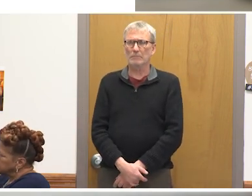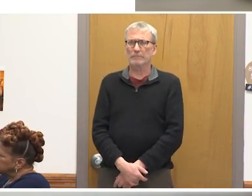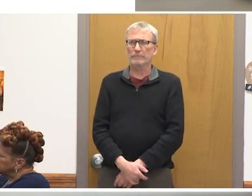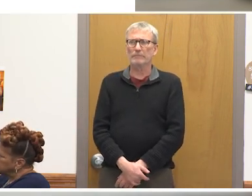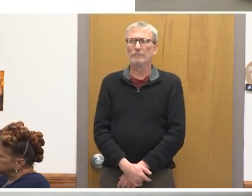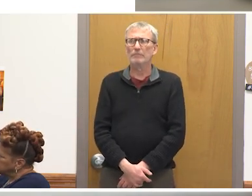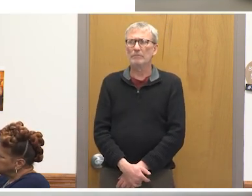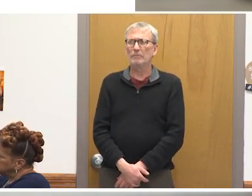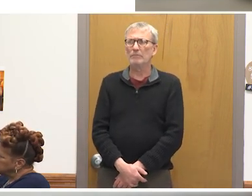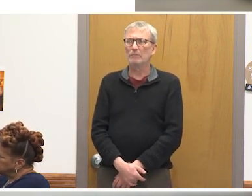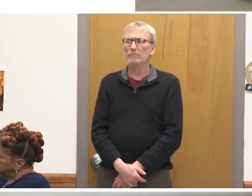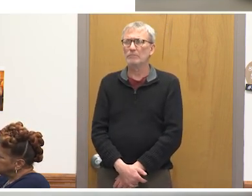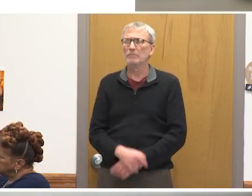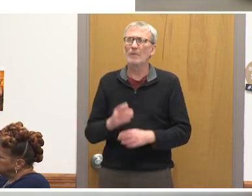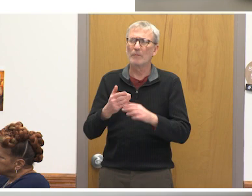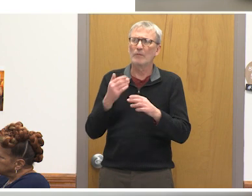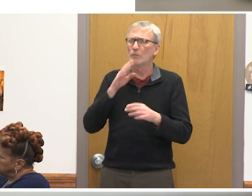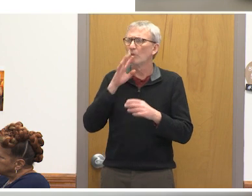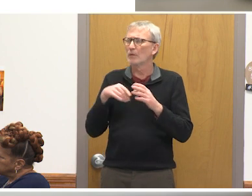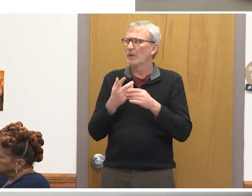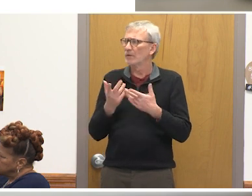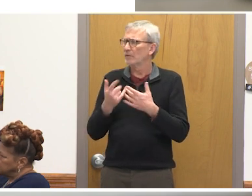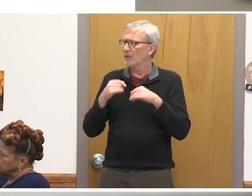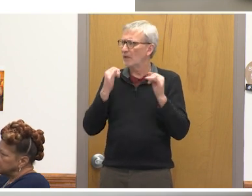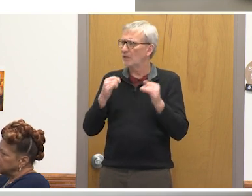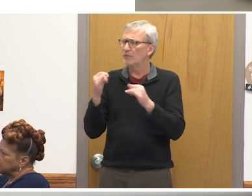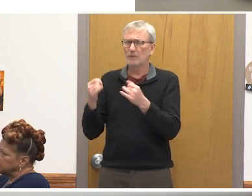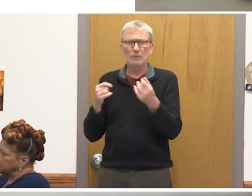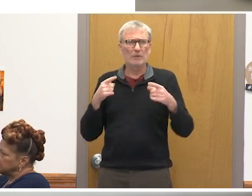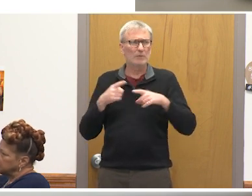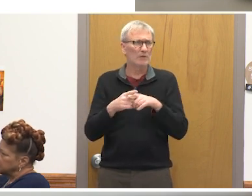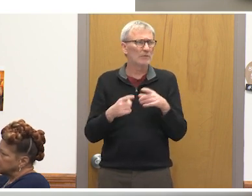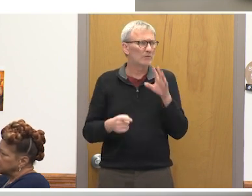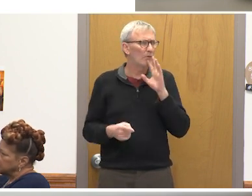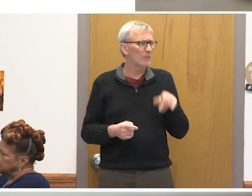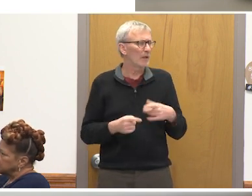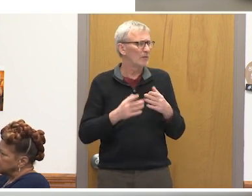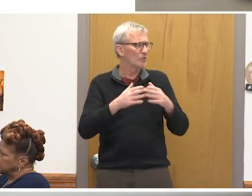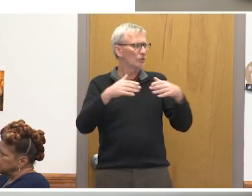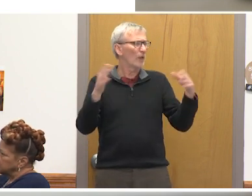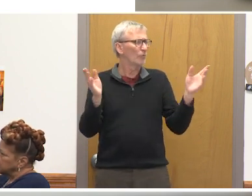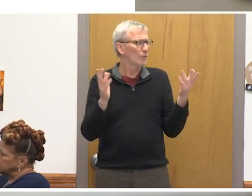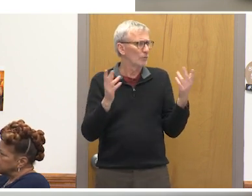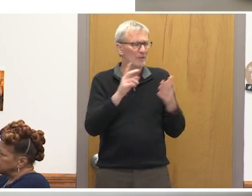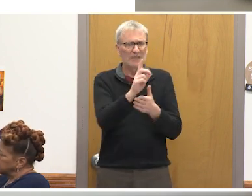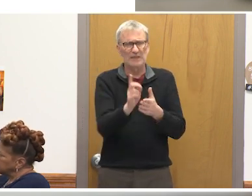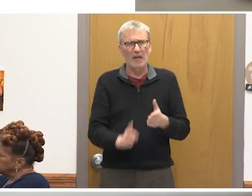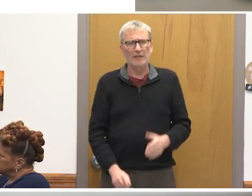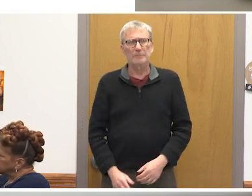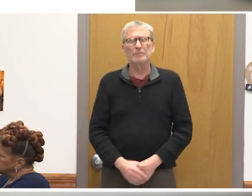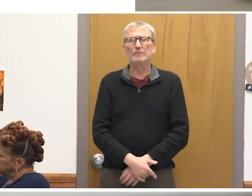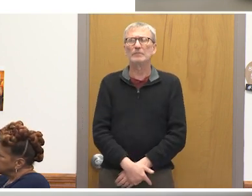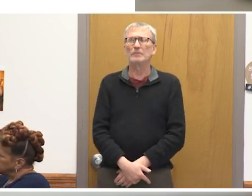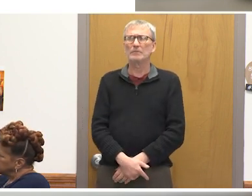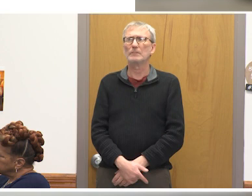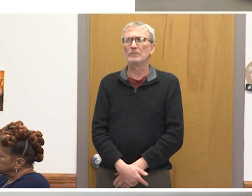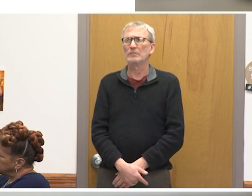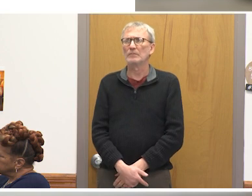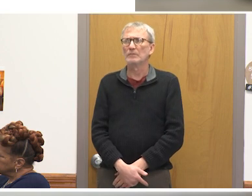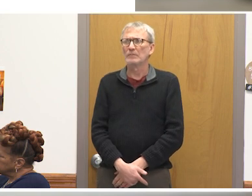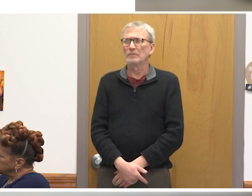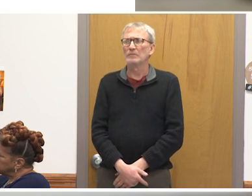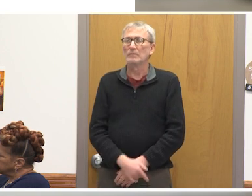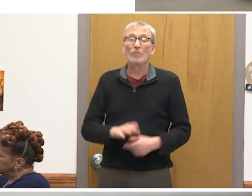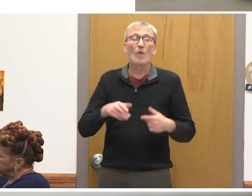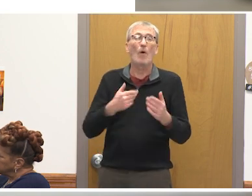before looking at each of the intersections individually, talk a little bit about some of the general design elements. So all of the intersections will